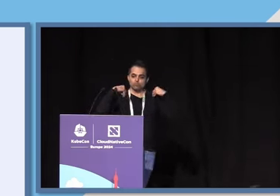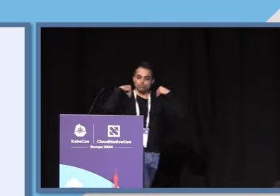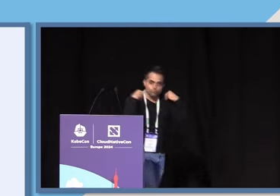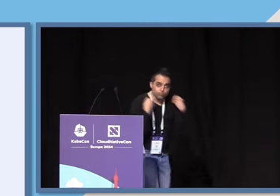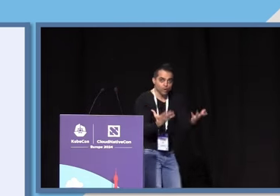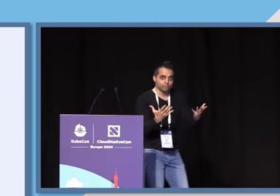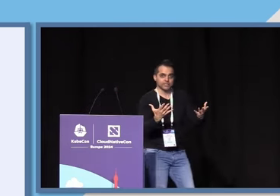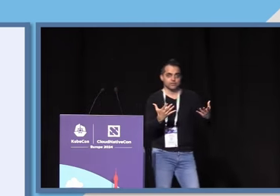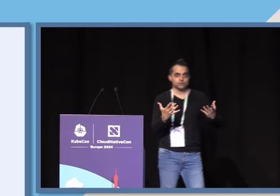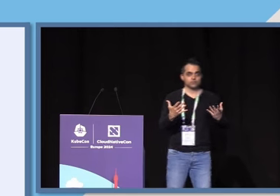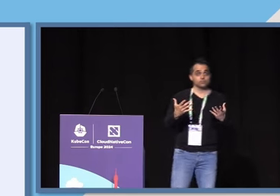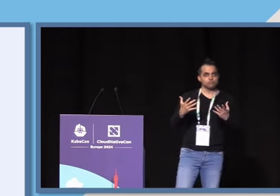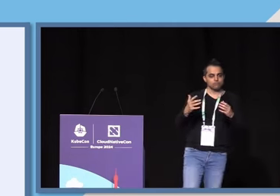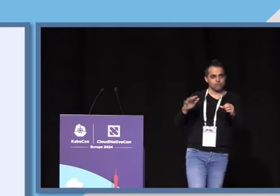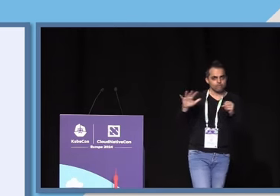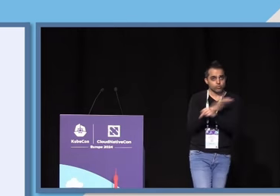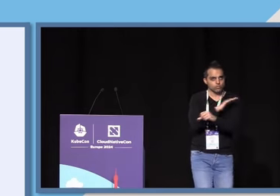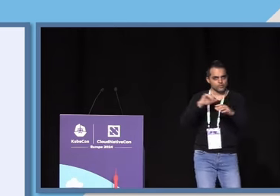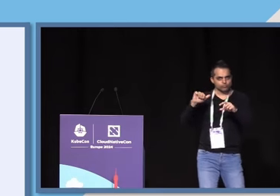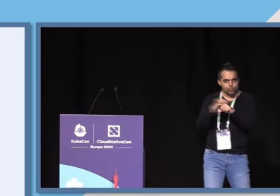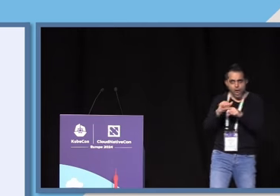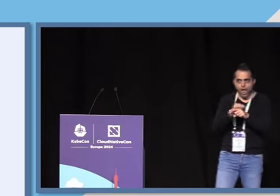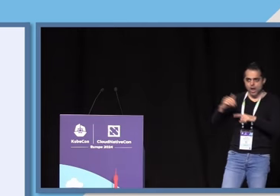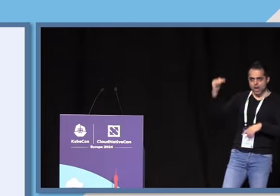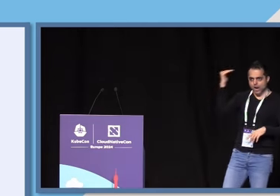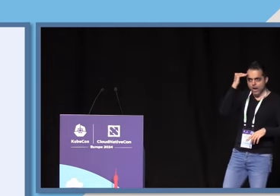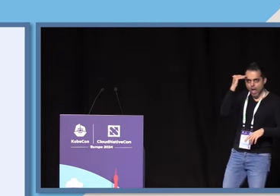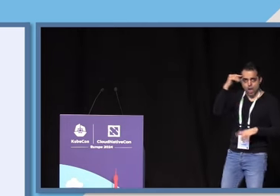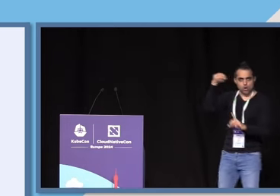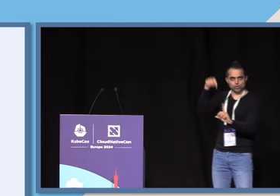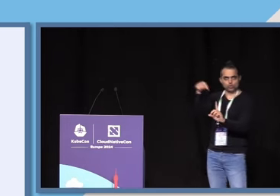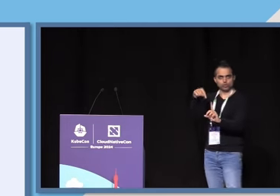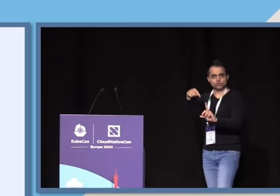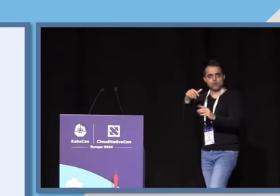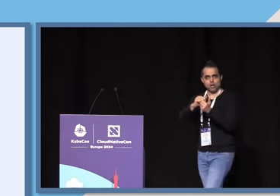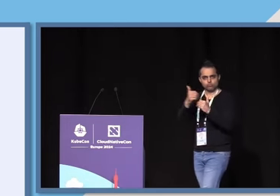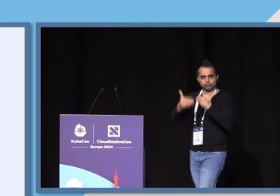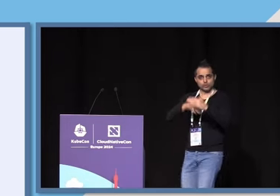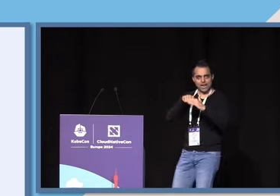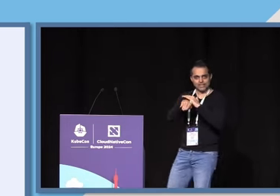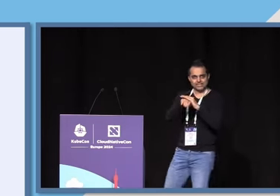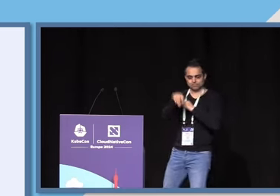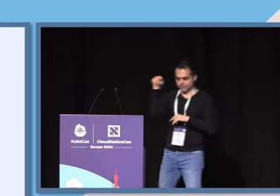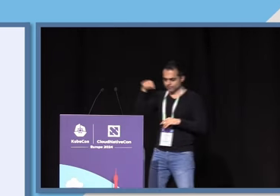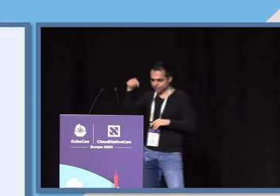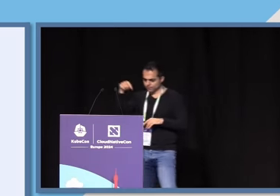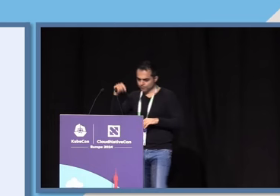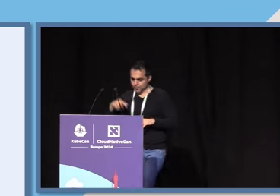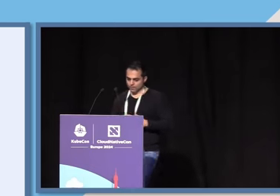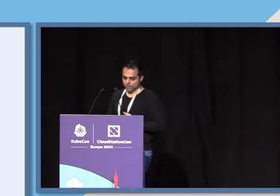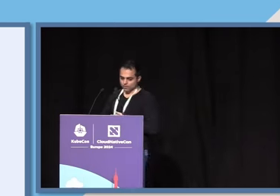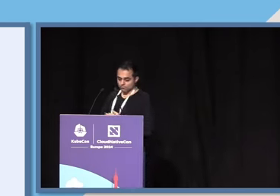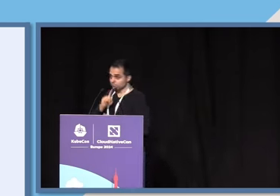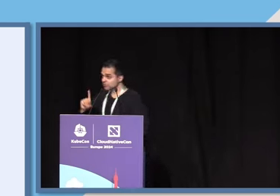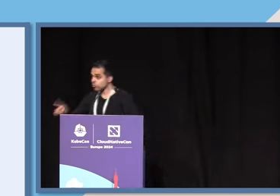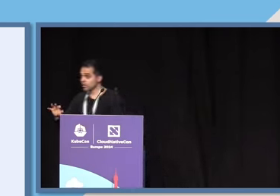Quite simply, we have to start providing comprehensive training and knowledge within organizations on how to facilitate accessible